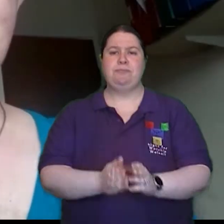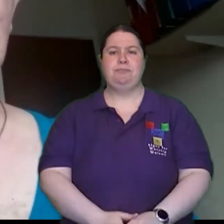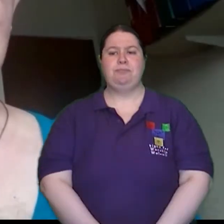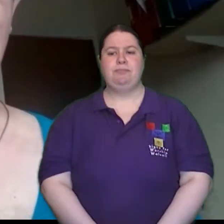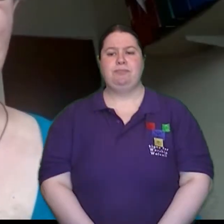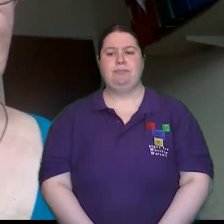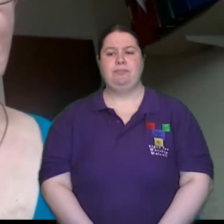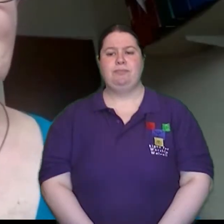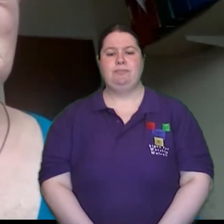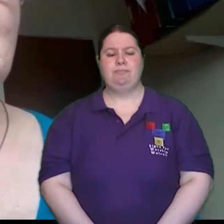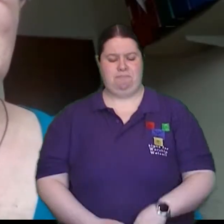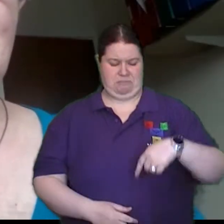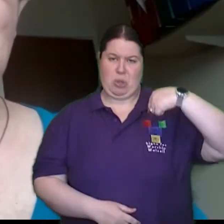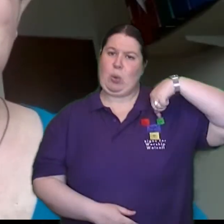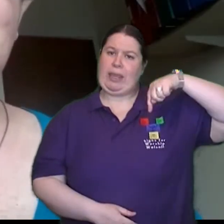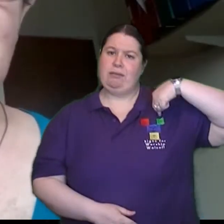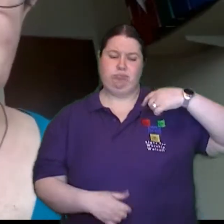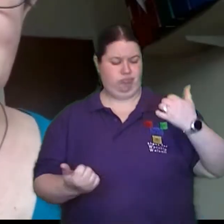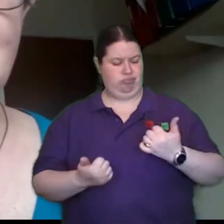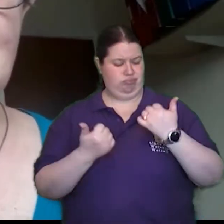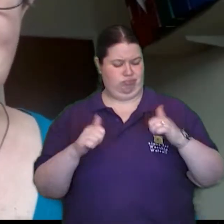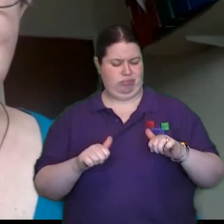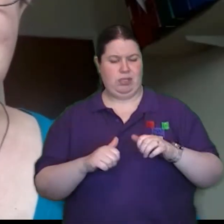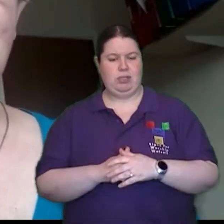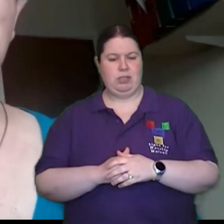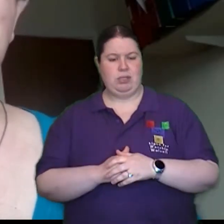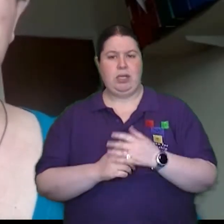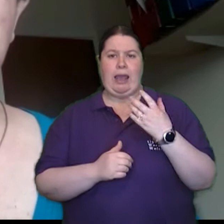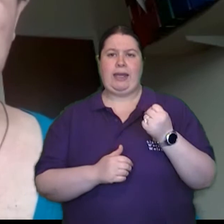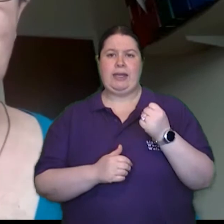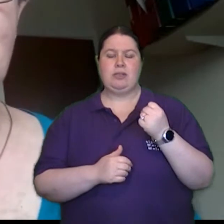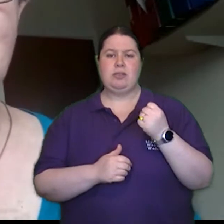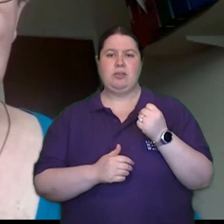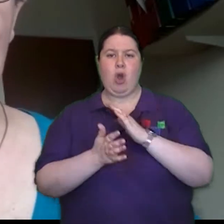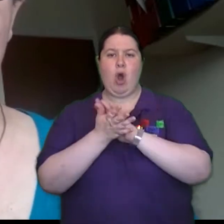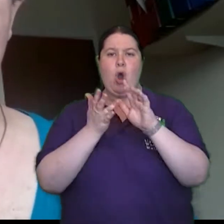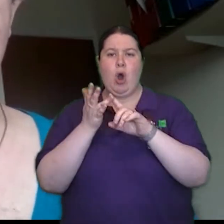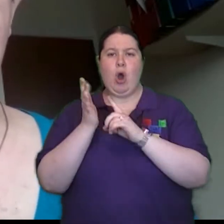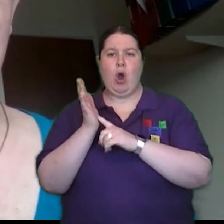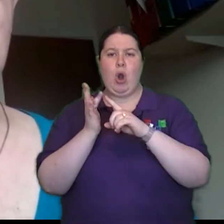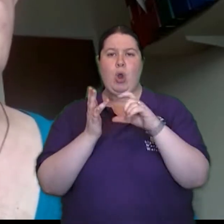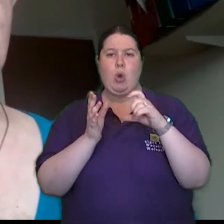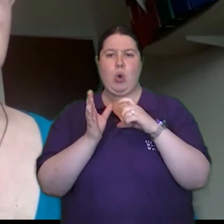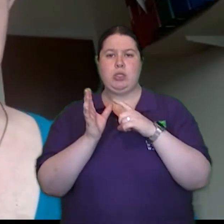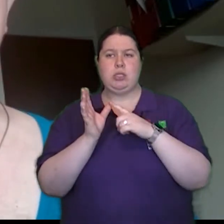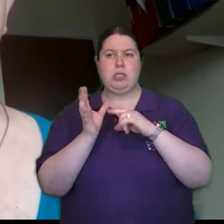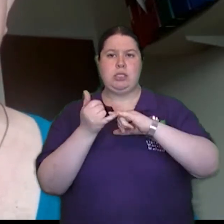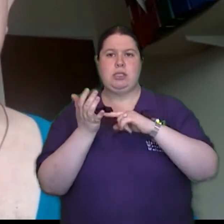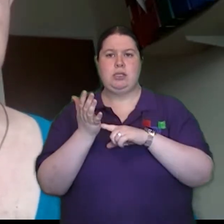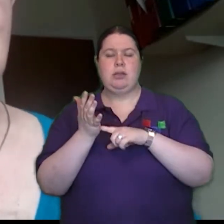Let us pray. The week just ended included Holocaust Memorial